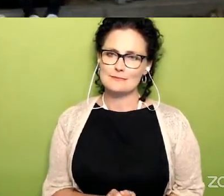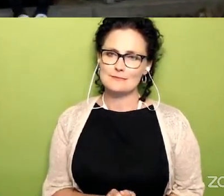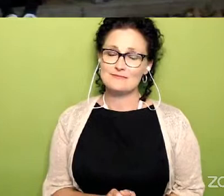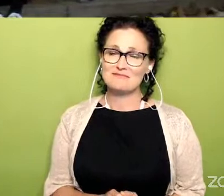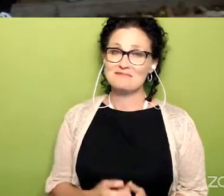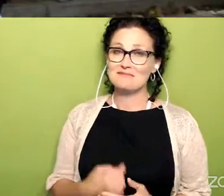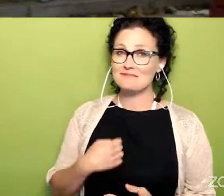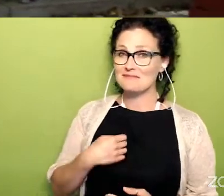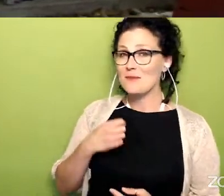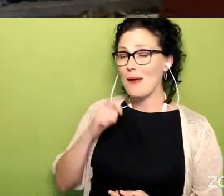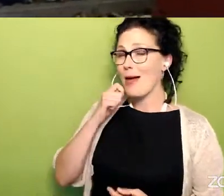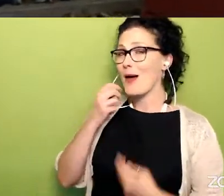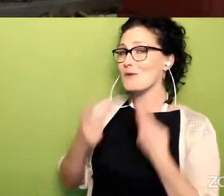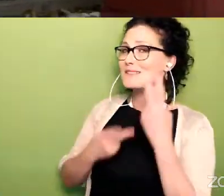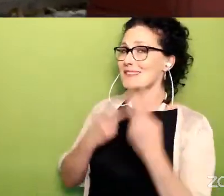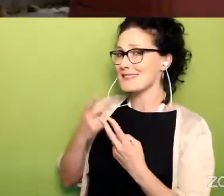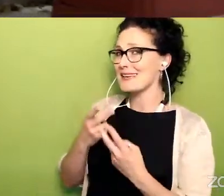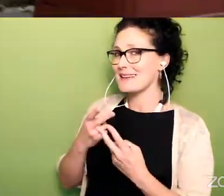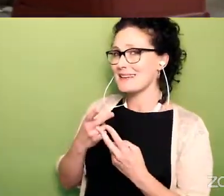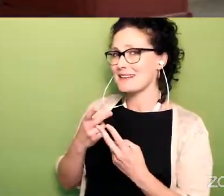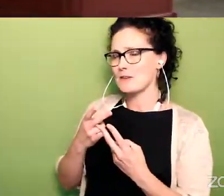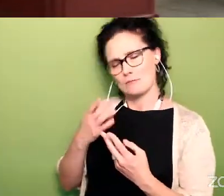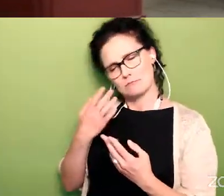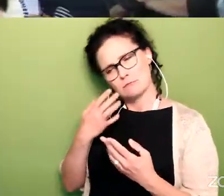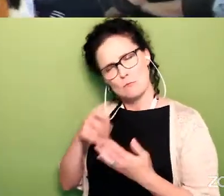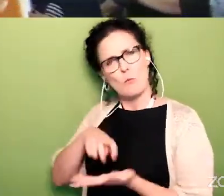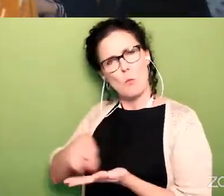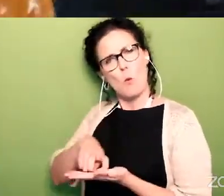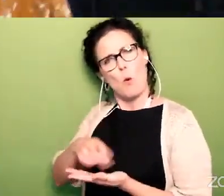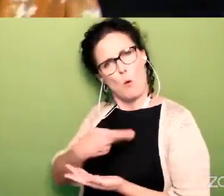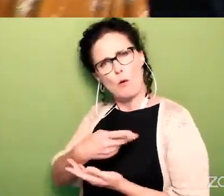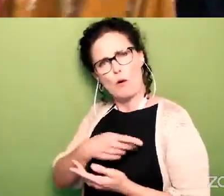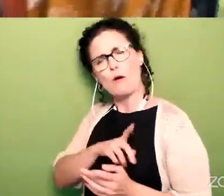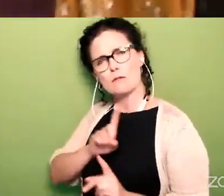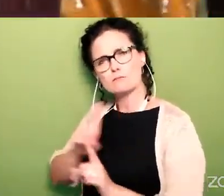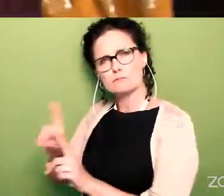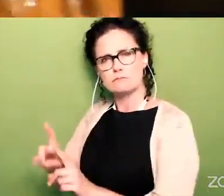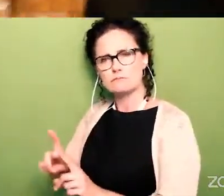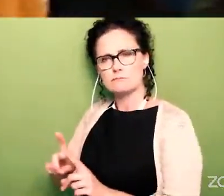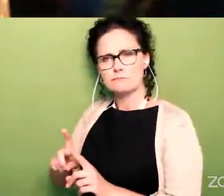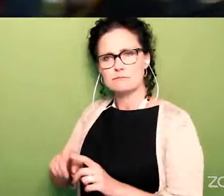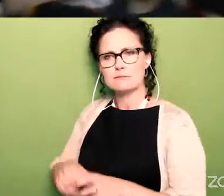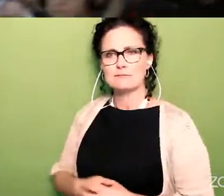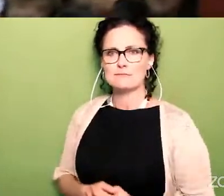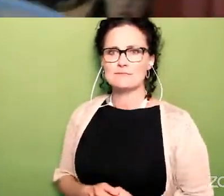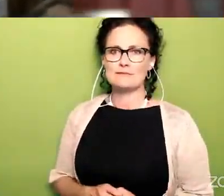Ire akdi chogiya ve jhoot bole